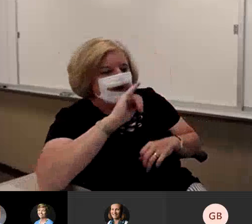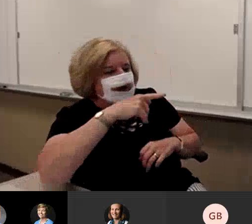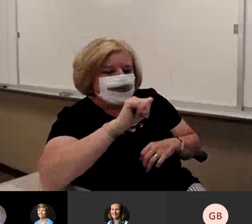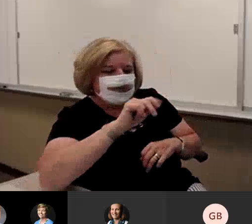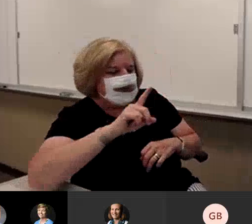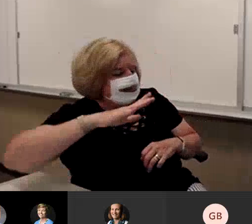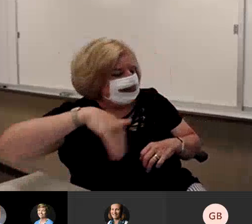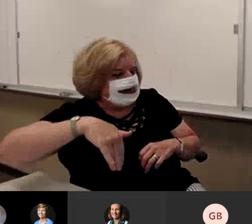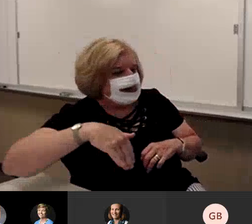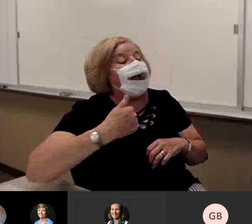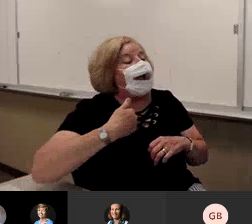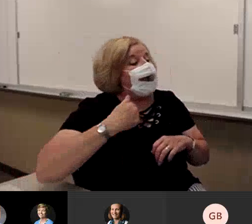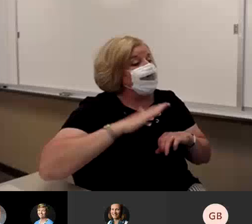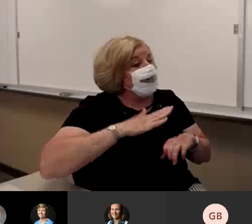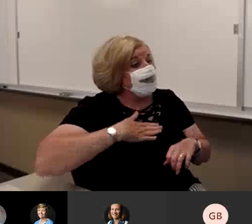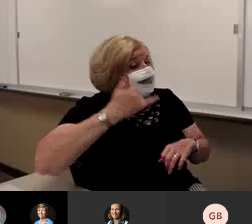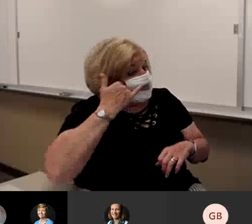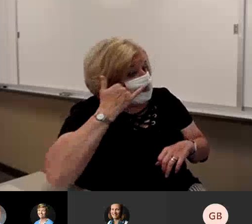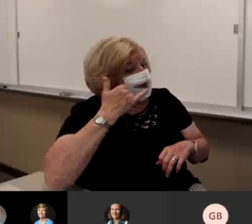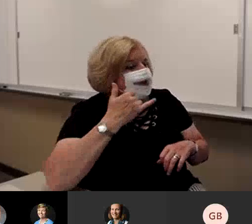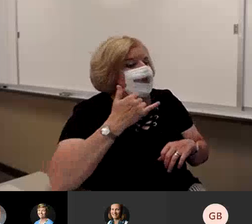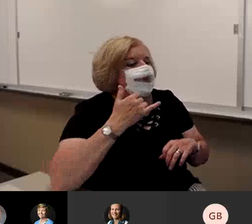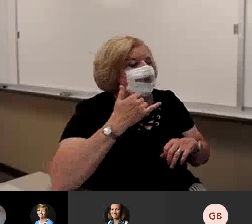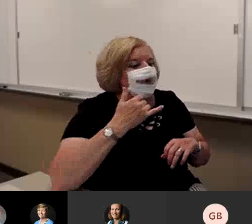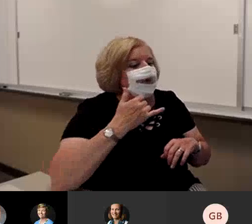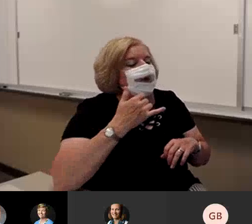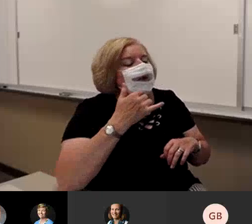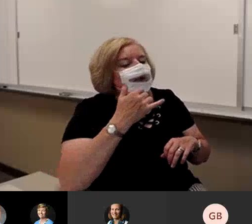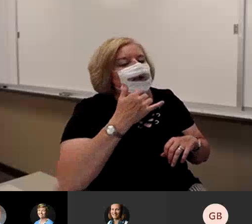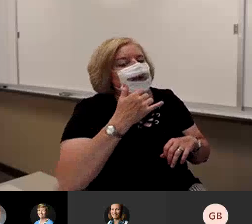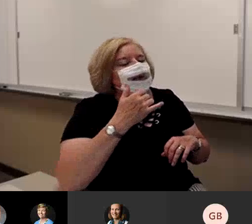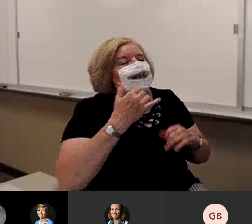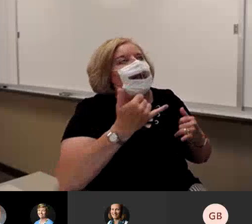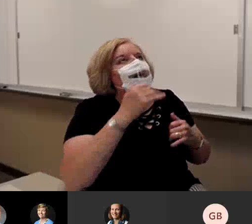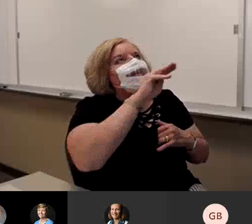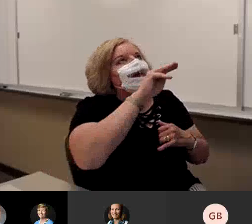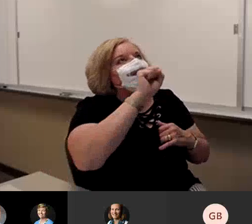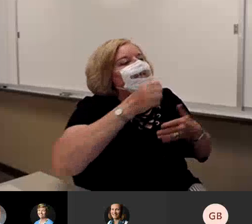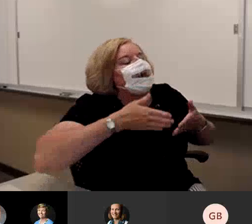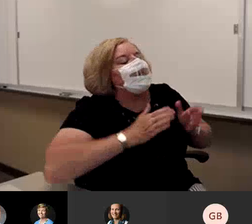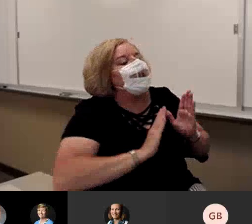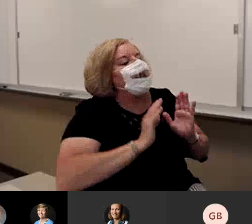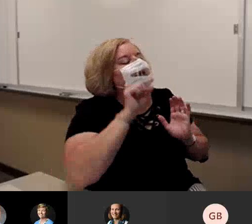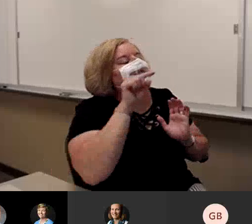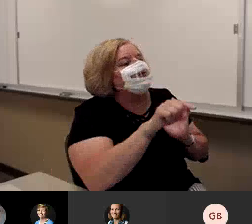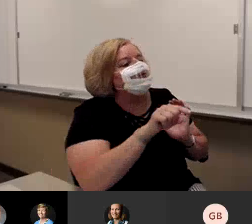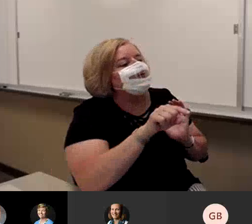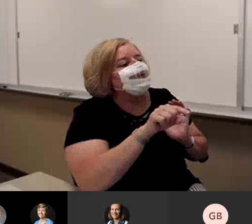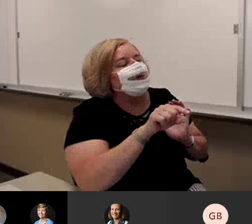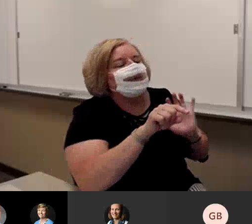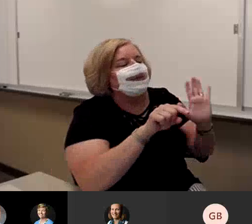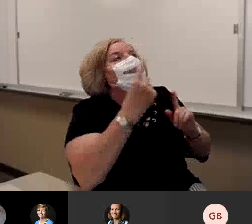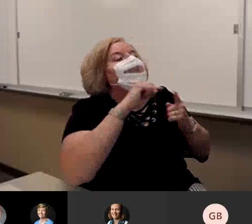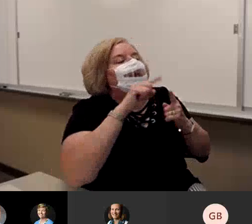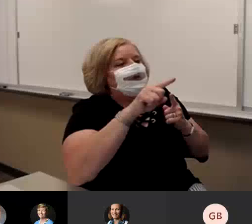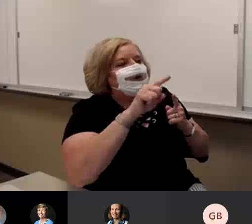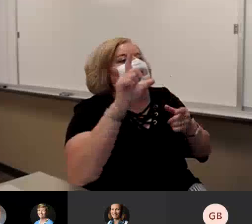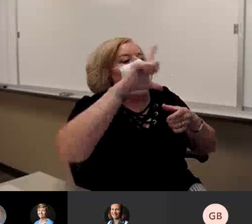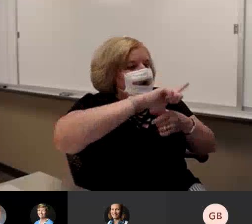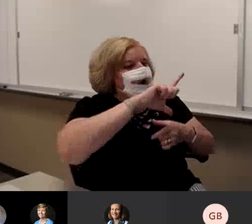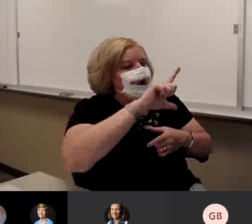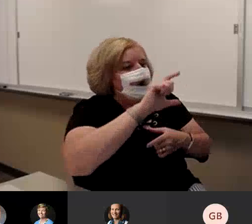it on my phone and iPad. So Microsoft, and this is a good segue, allows you to only, so once you're logged in, like I try